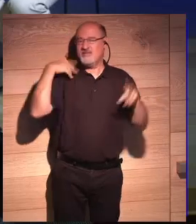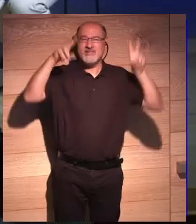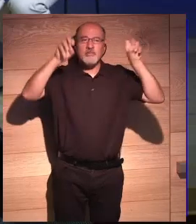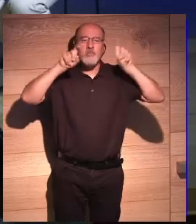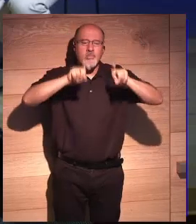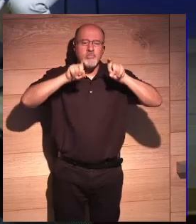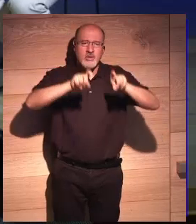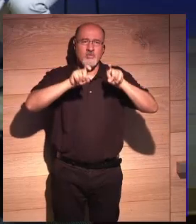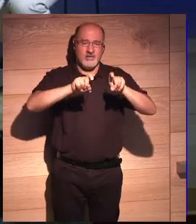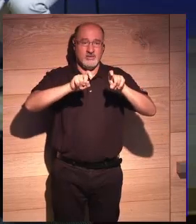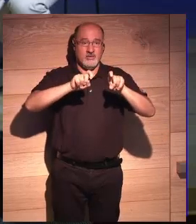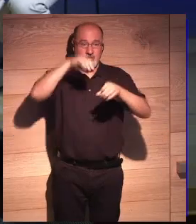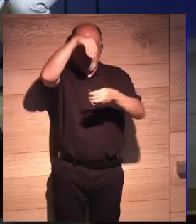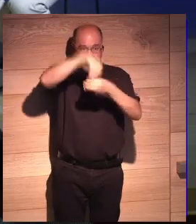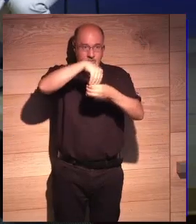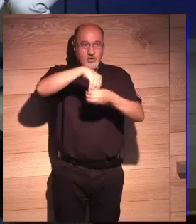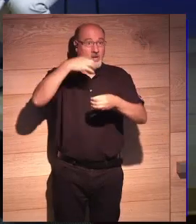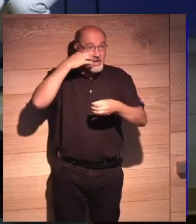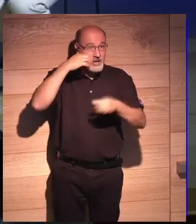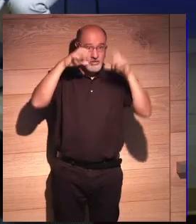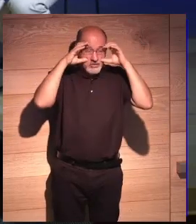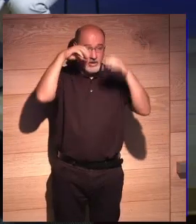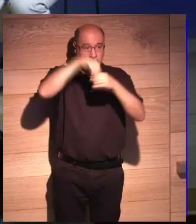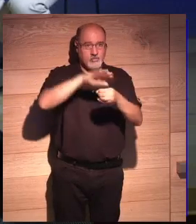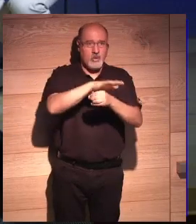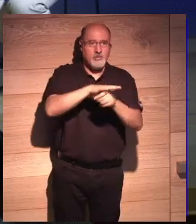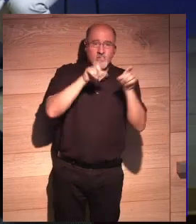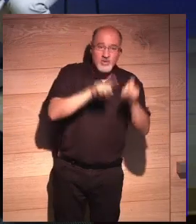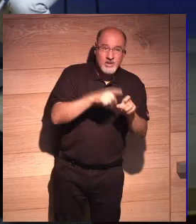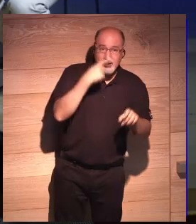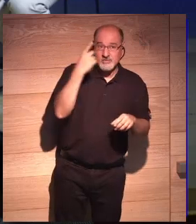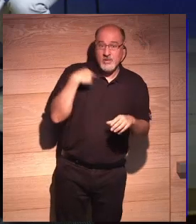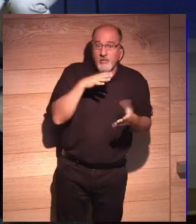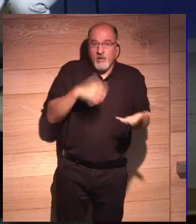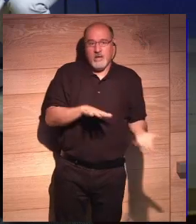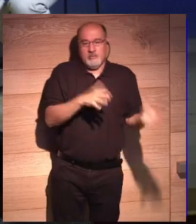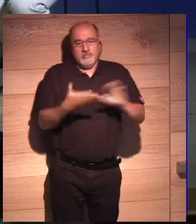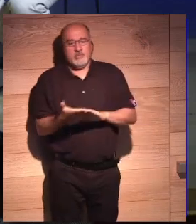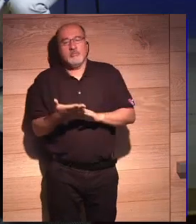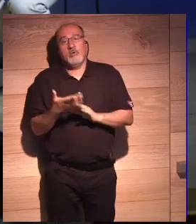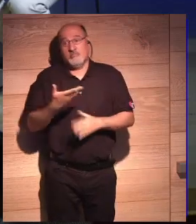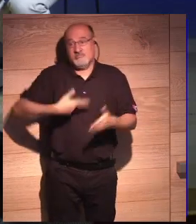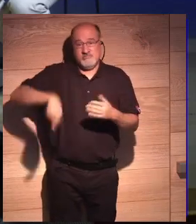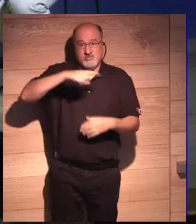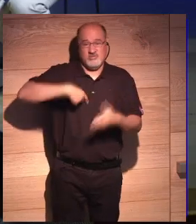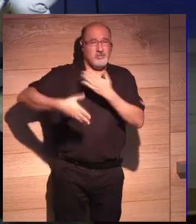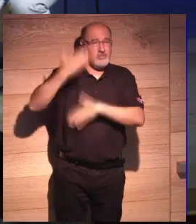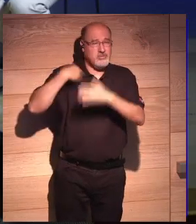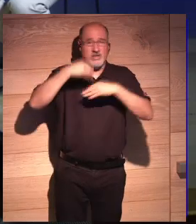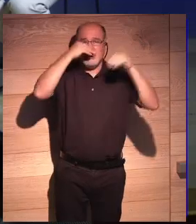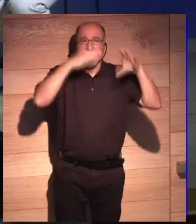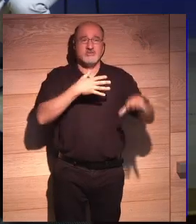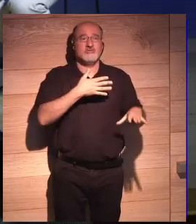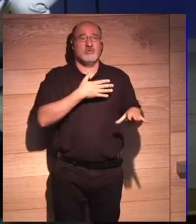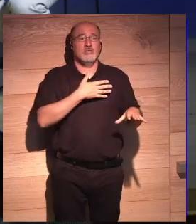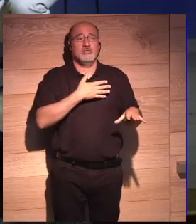here speaking about education, the impact of VR on education. It's exactly the same. It has nothing to do how we went to